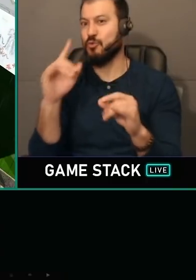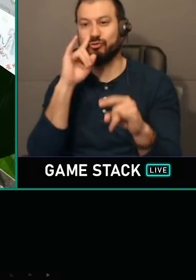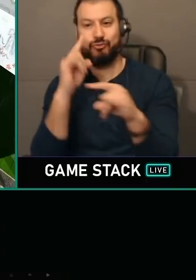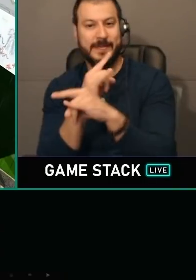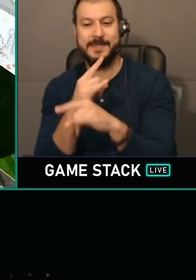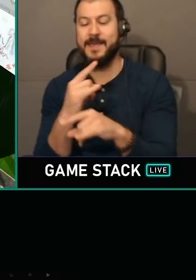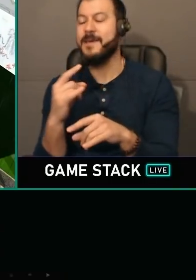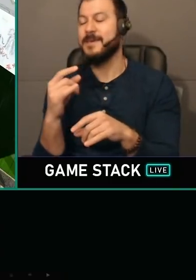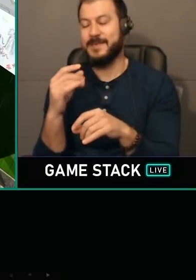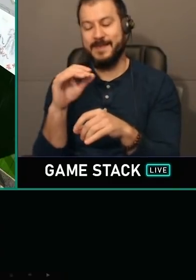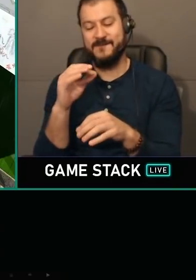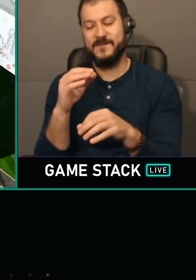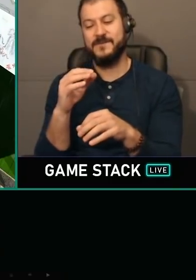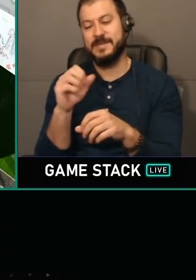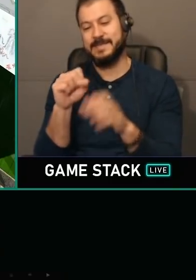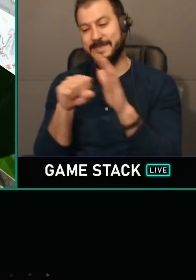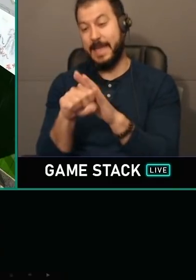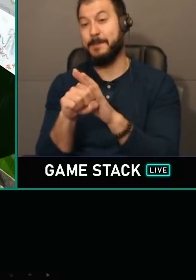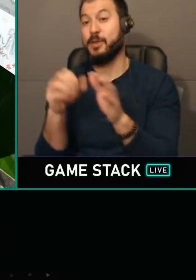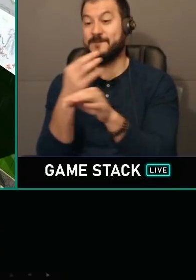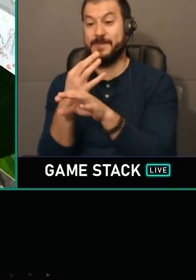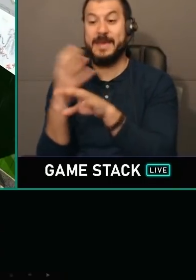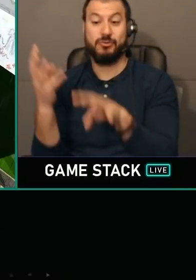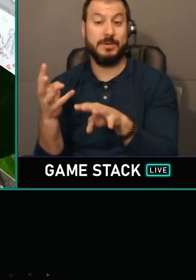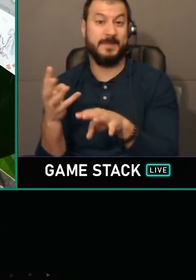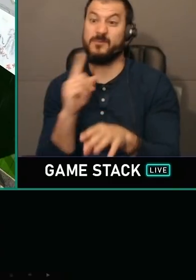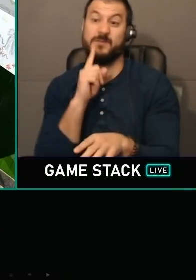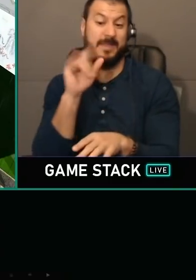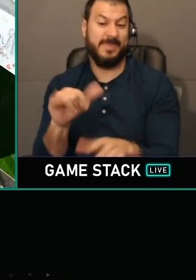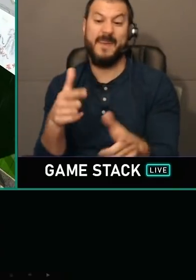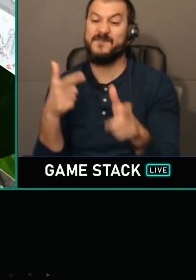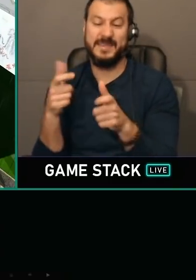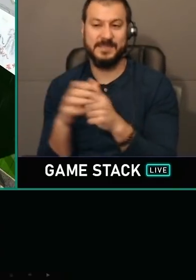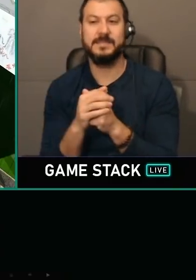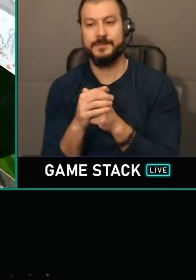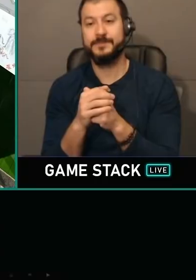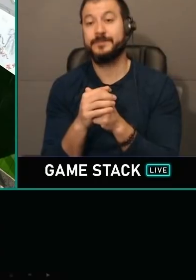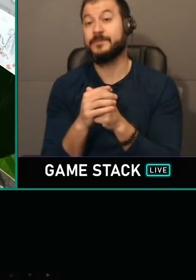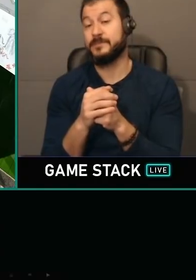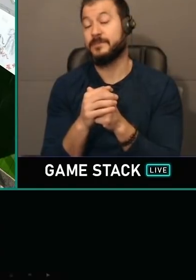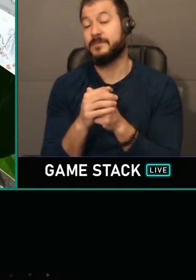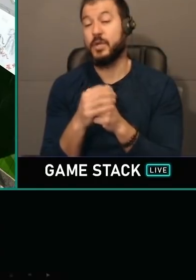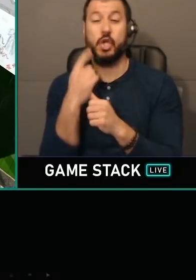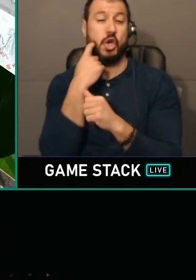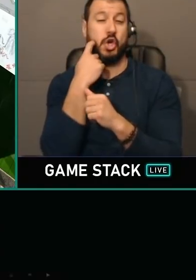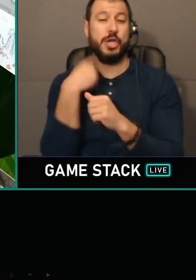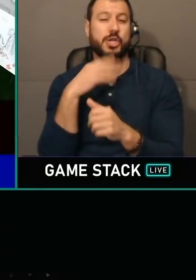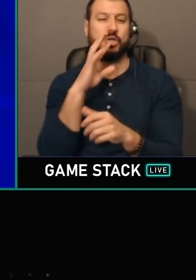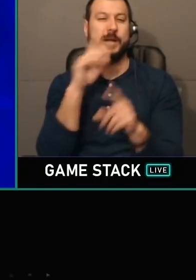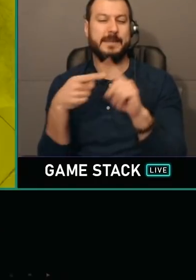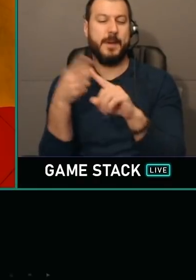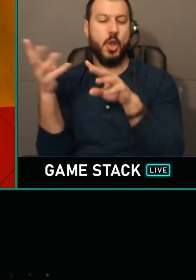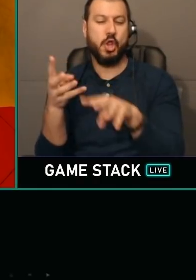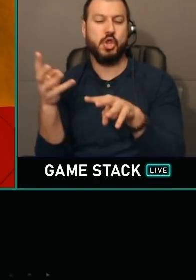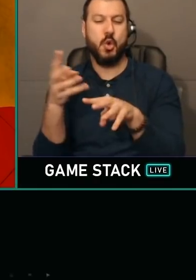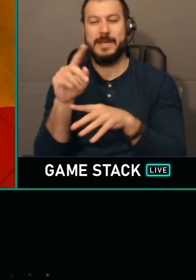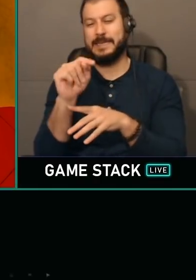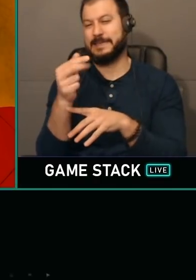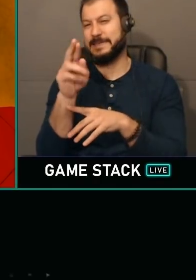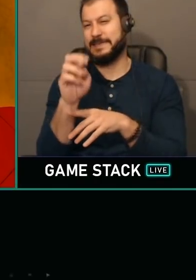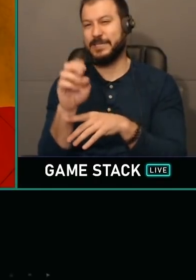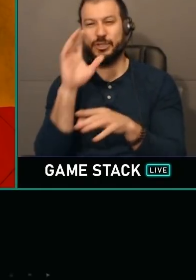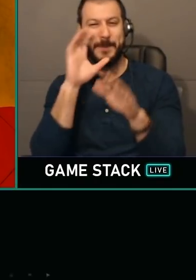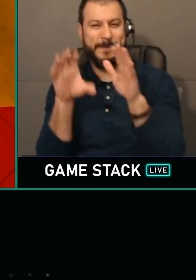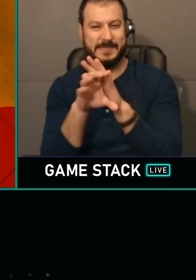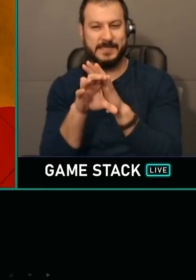feedback streaming is really that fast. Earlier, I talked about loading texture pieces,